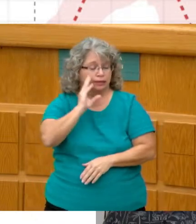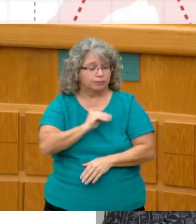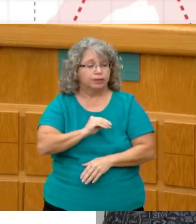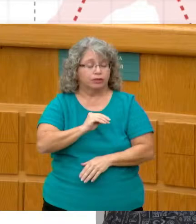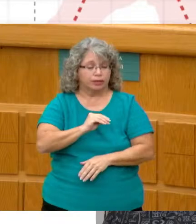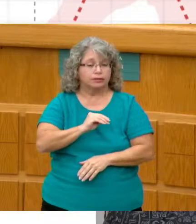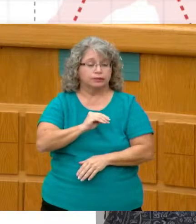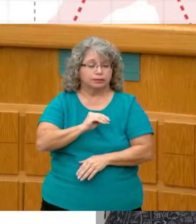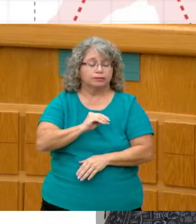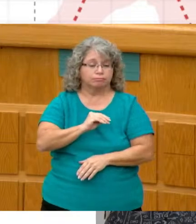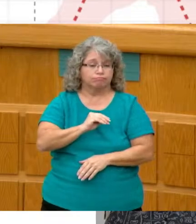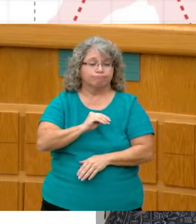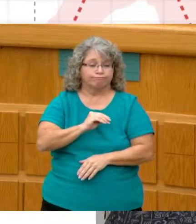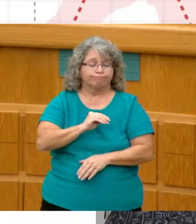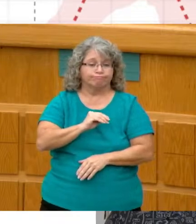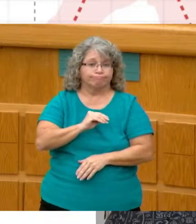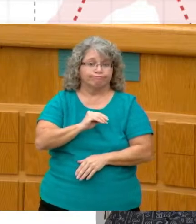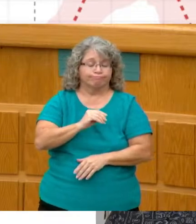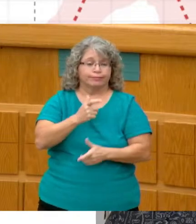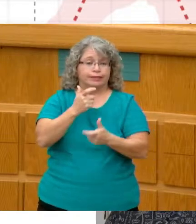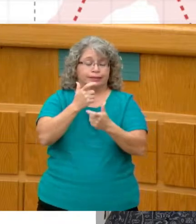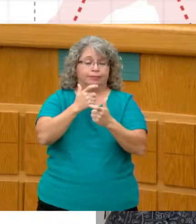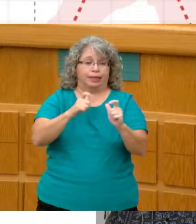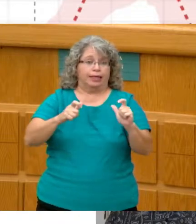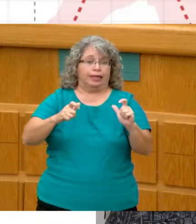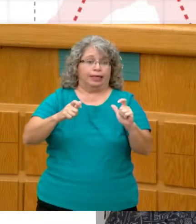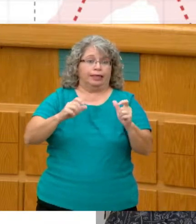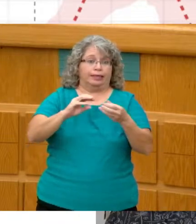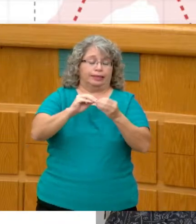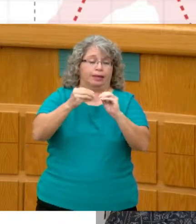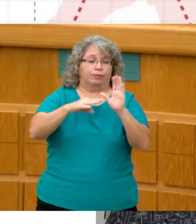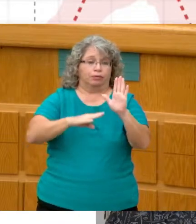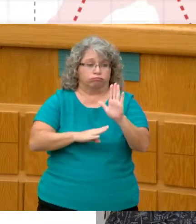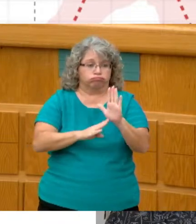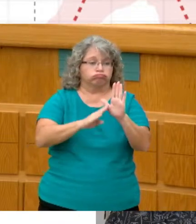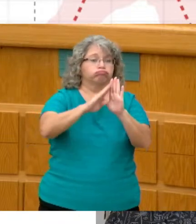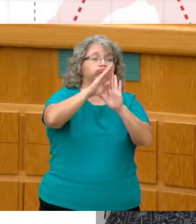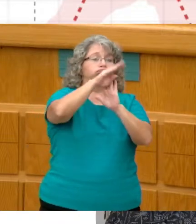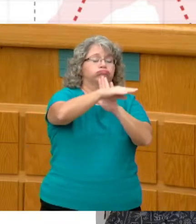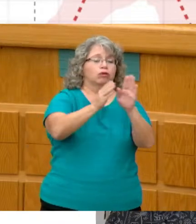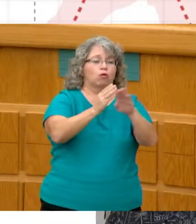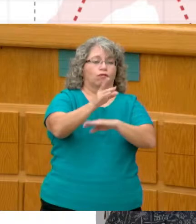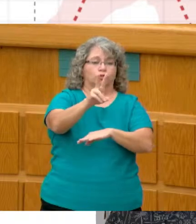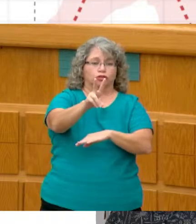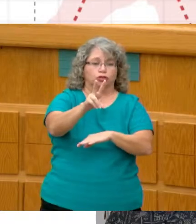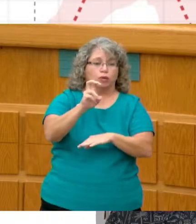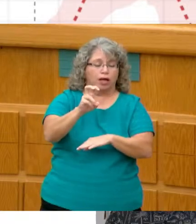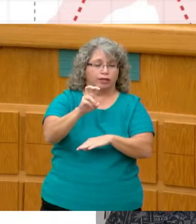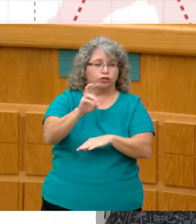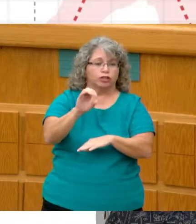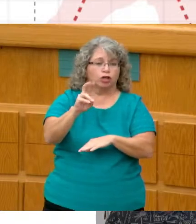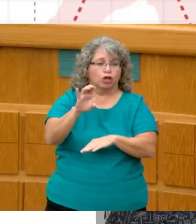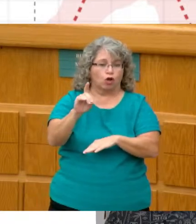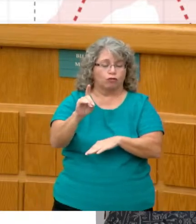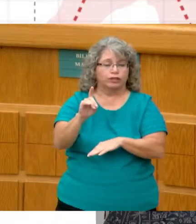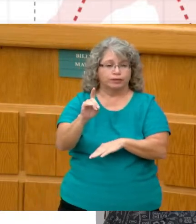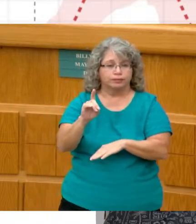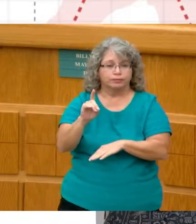formidable COVID wave with over 200 daily COVID cases per 100,000 at its